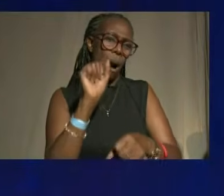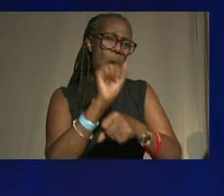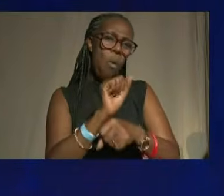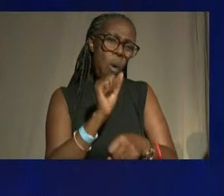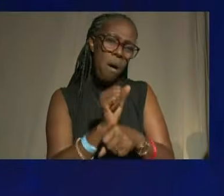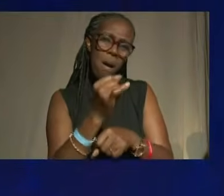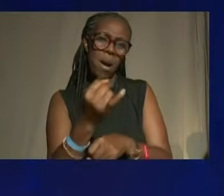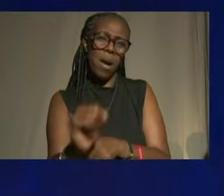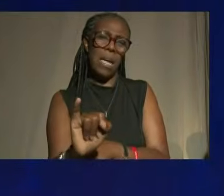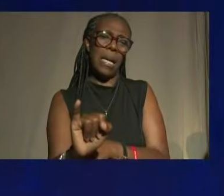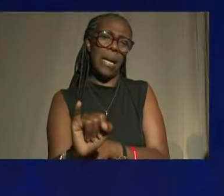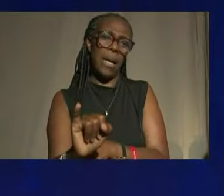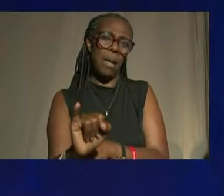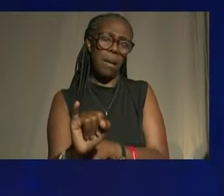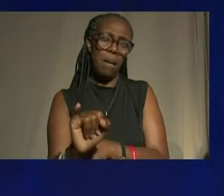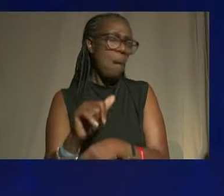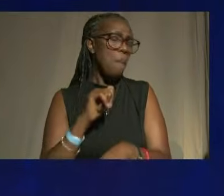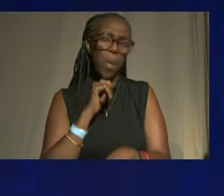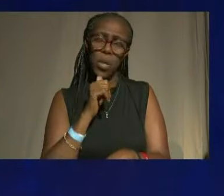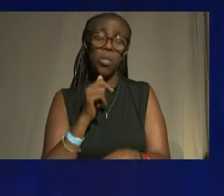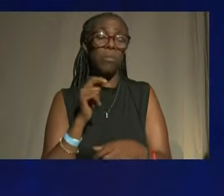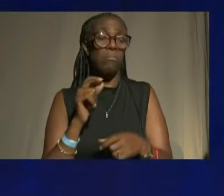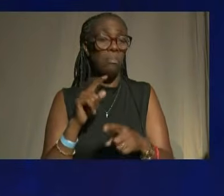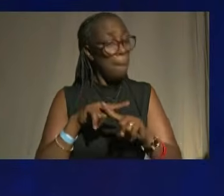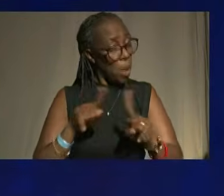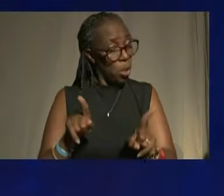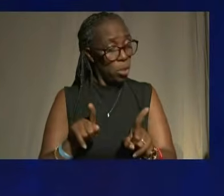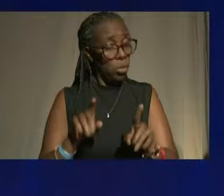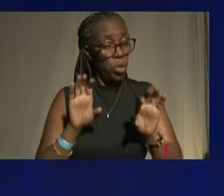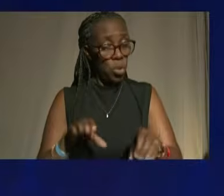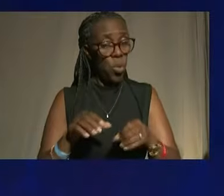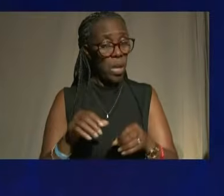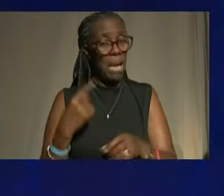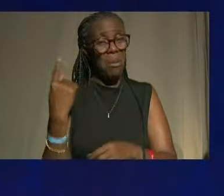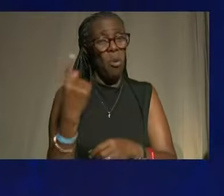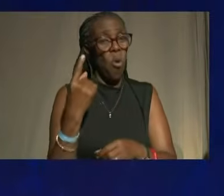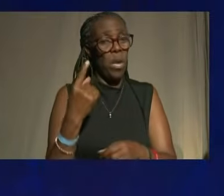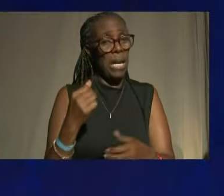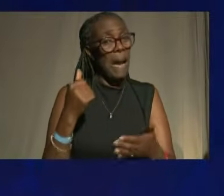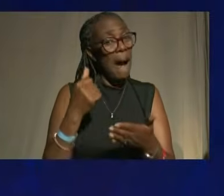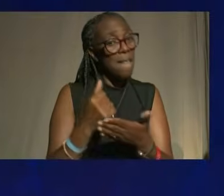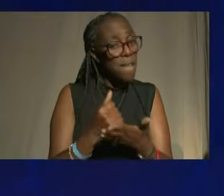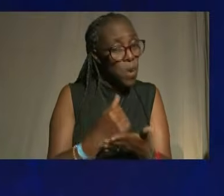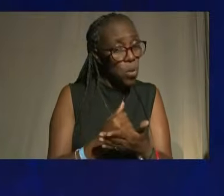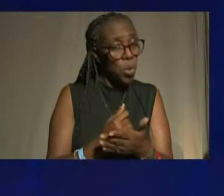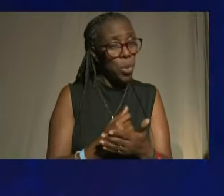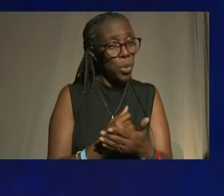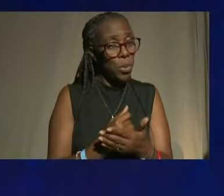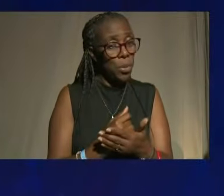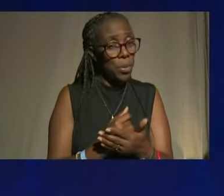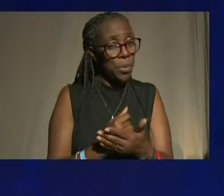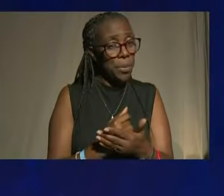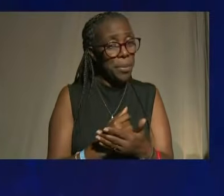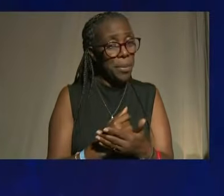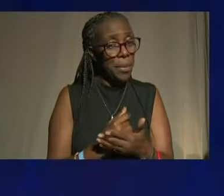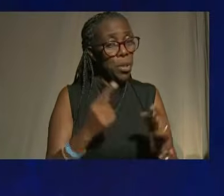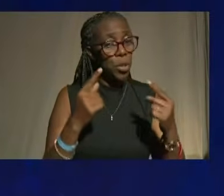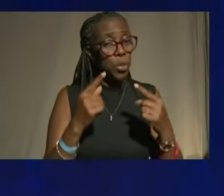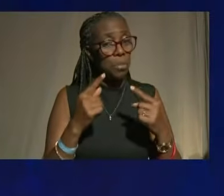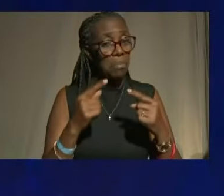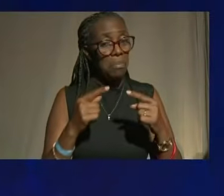but you can only afford to go to work and come back based on the wages that you earn. You are working